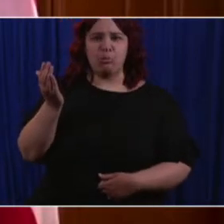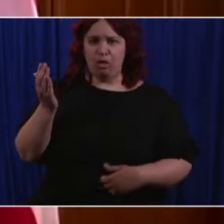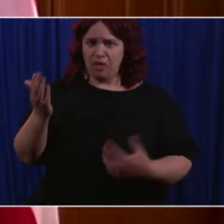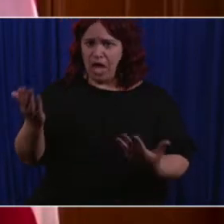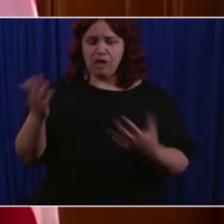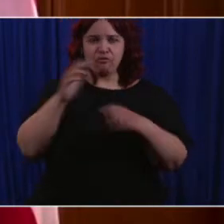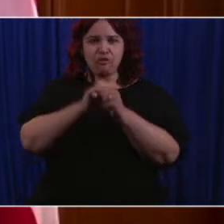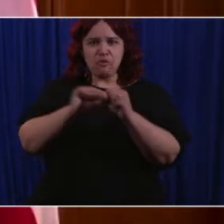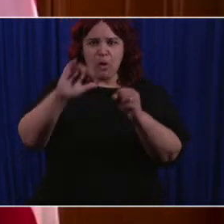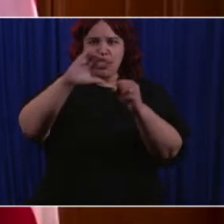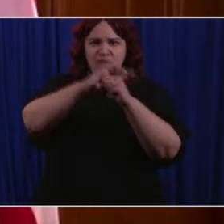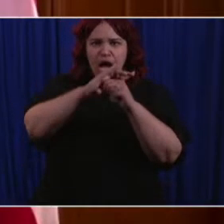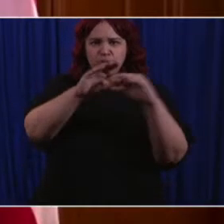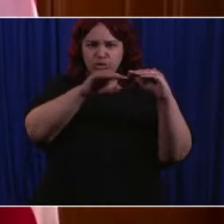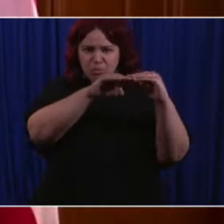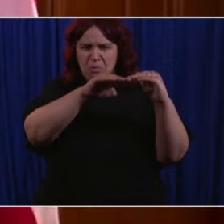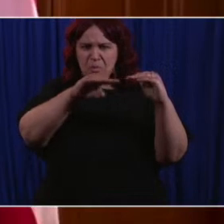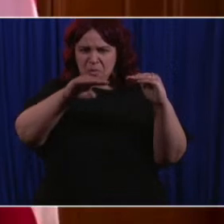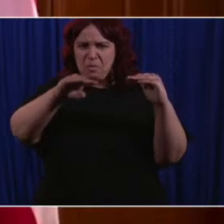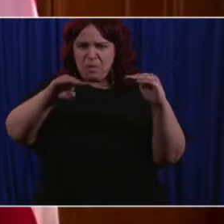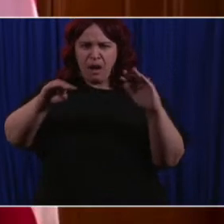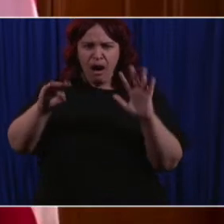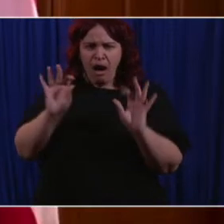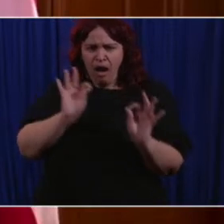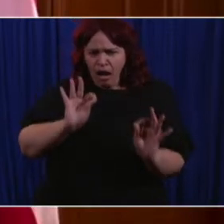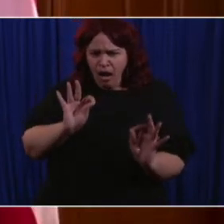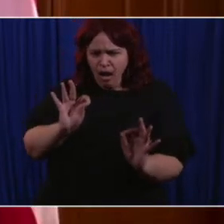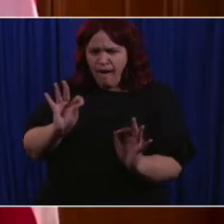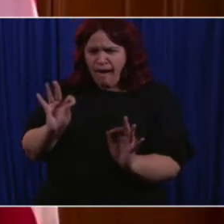virus. And of course, we had to thank, the